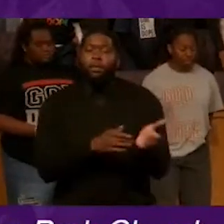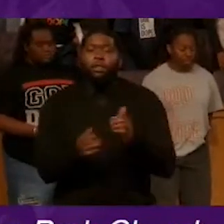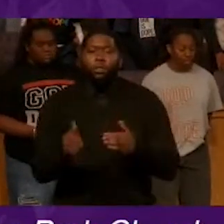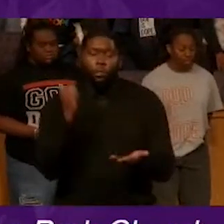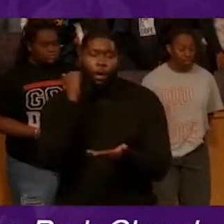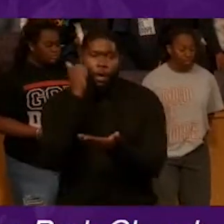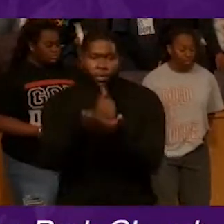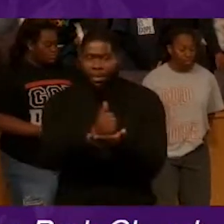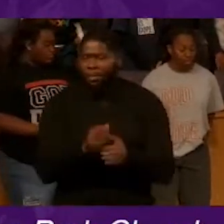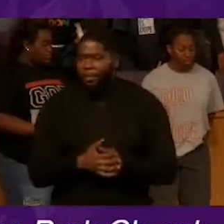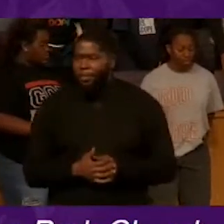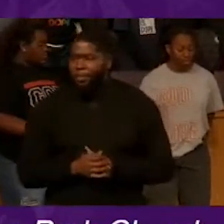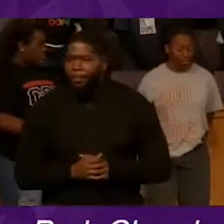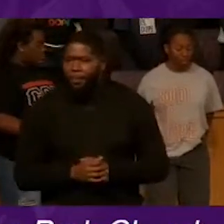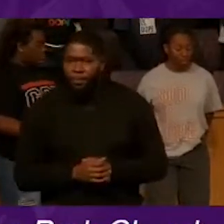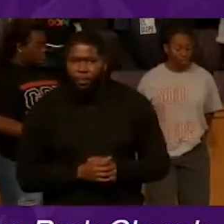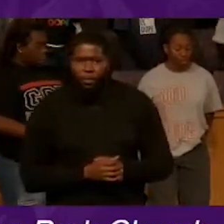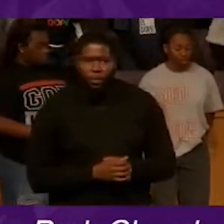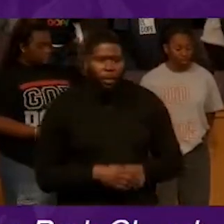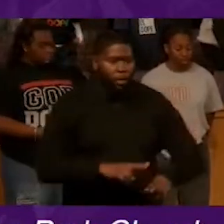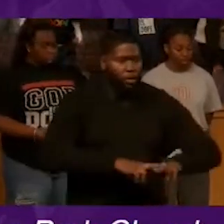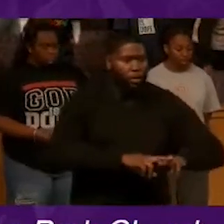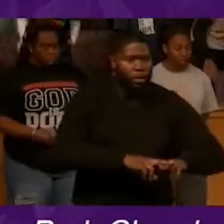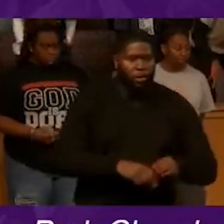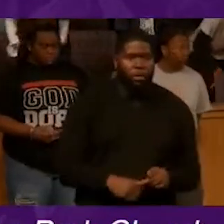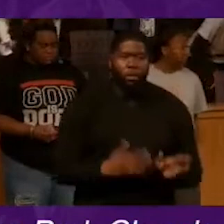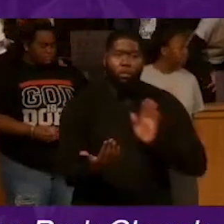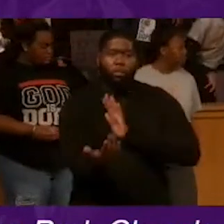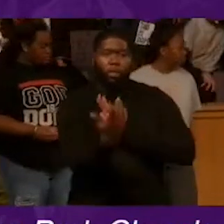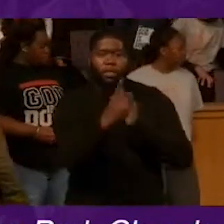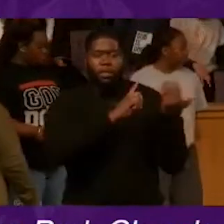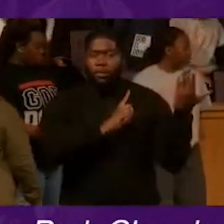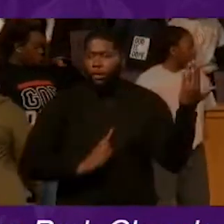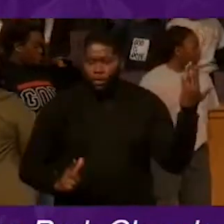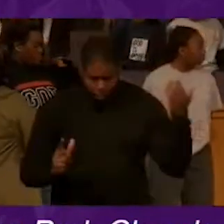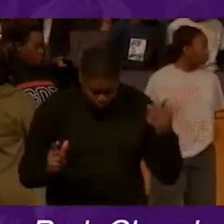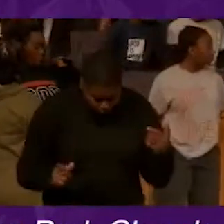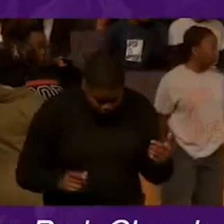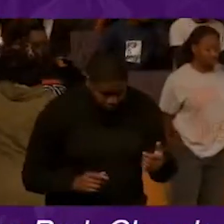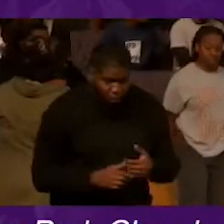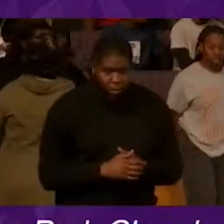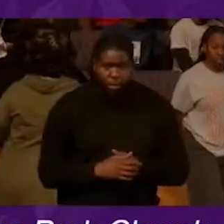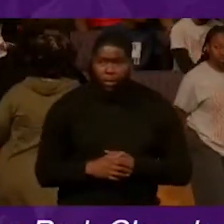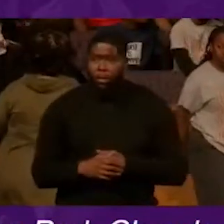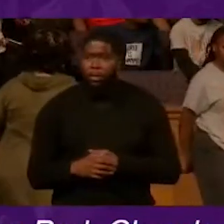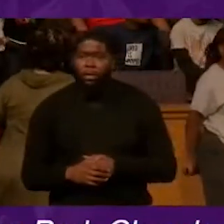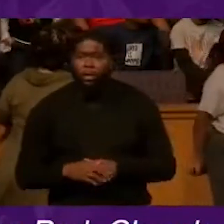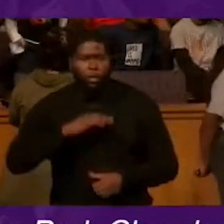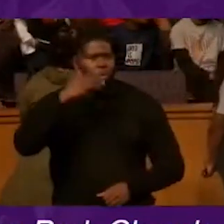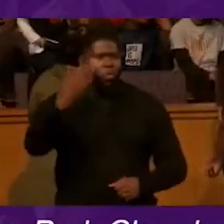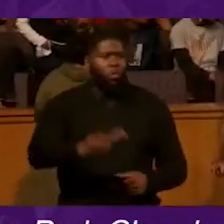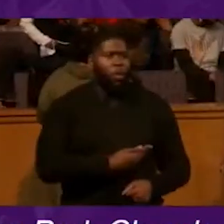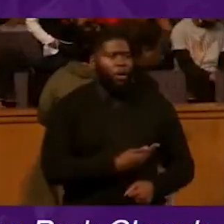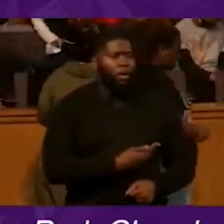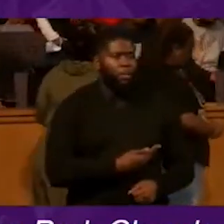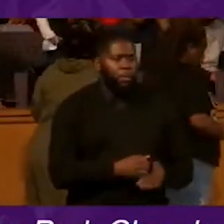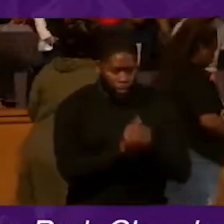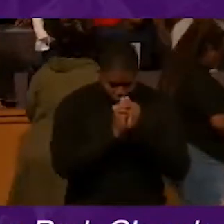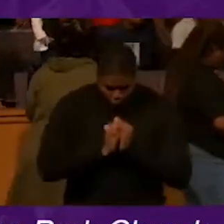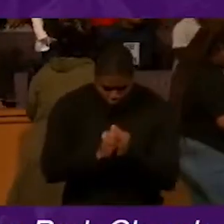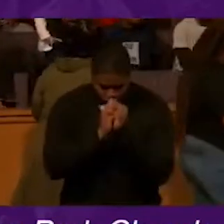Amen. Amen. You may go to your seats in the presence of our Lord. We want to say welcome to our